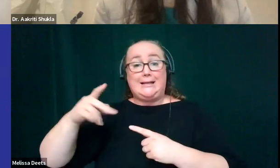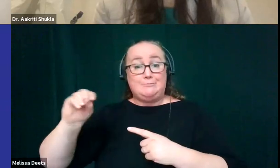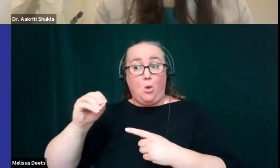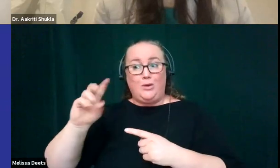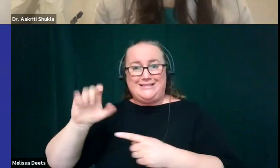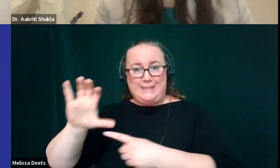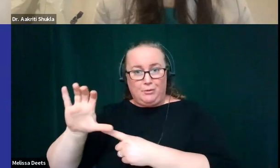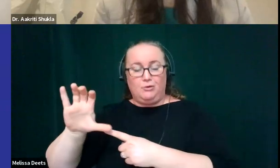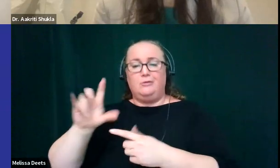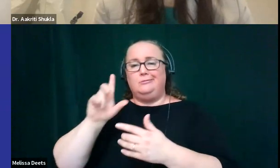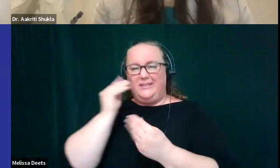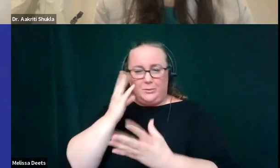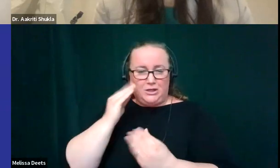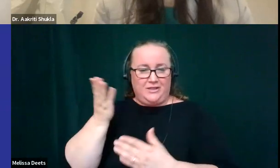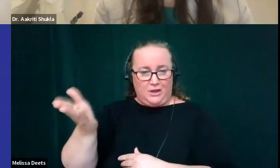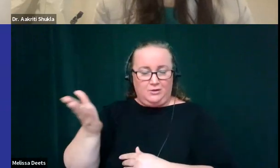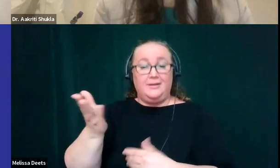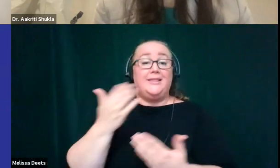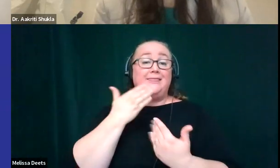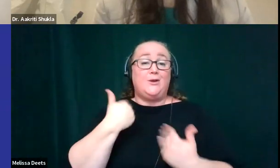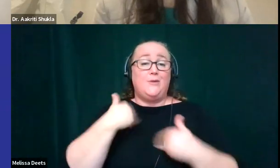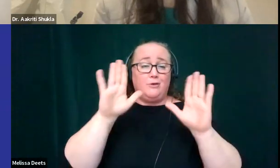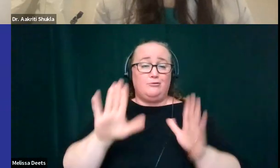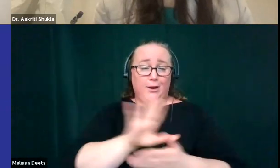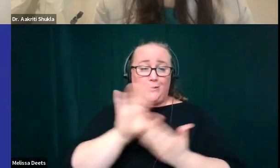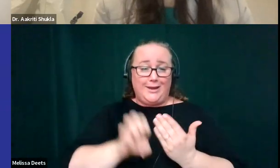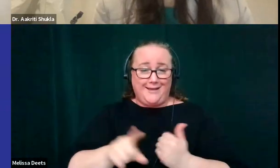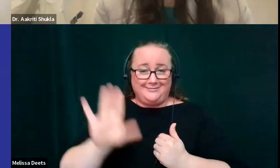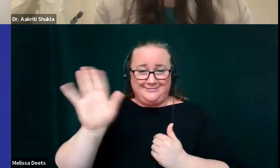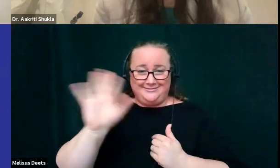touch with the follow-up email, and have a great weekend. Bye, everybody.